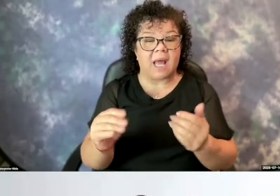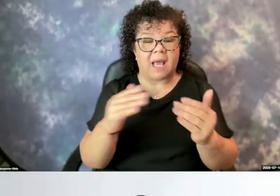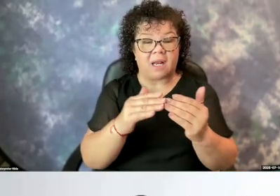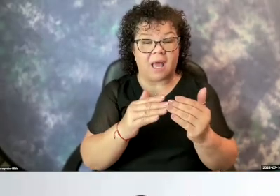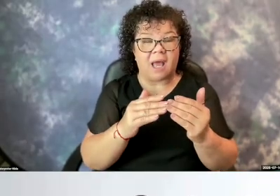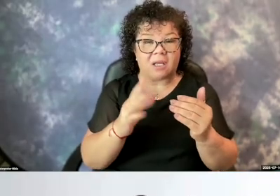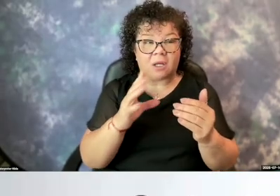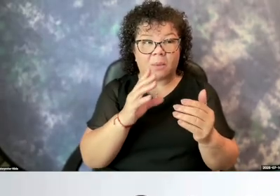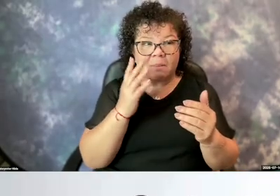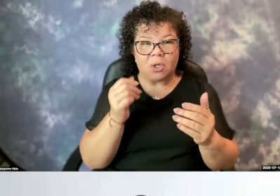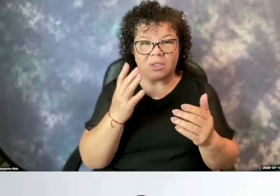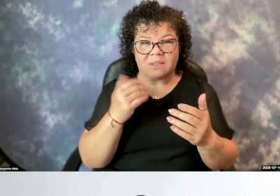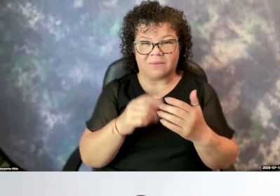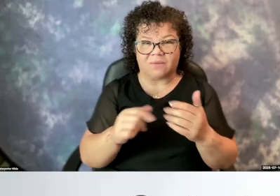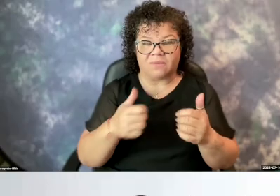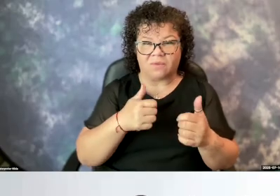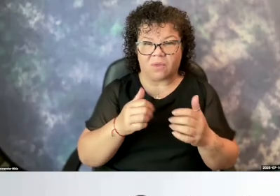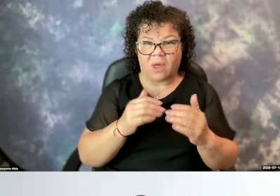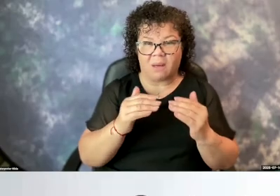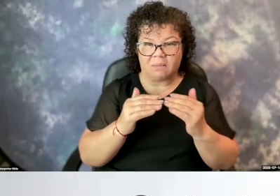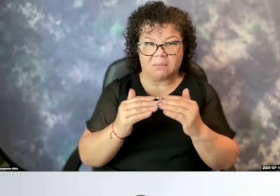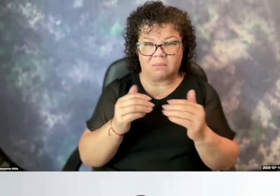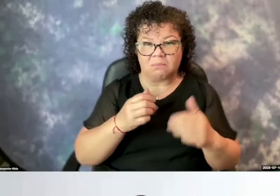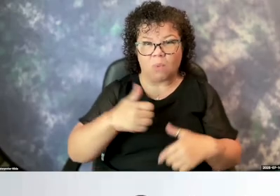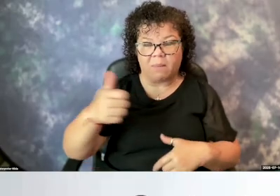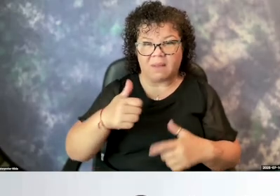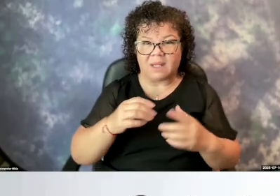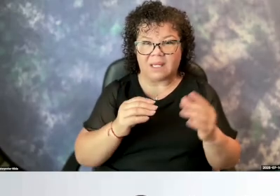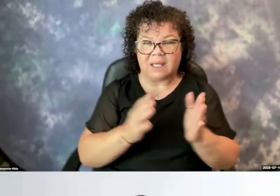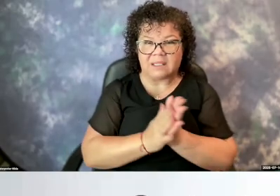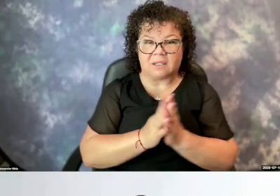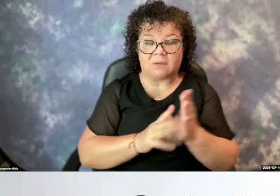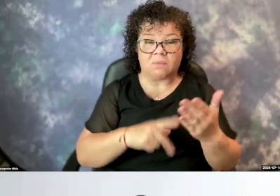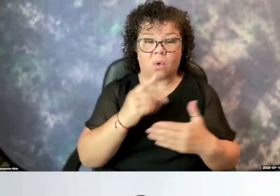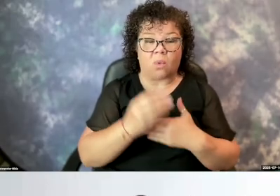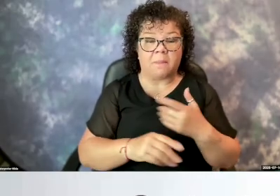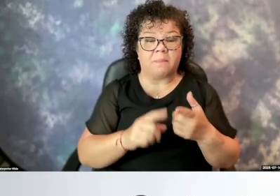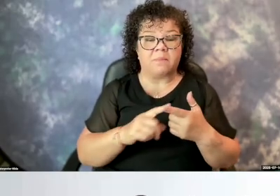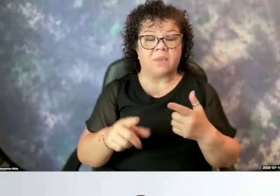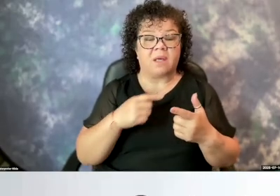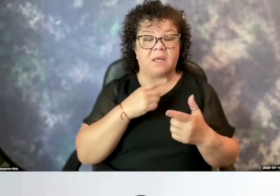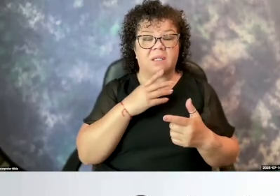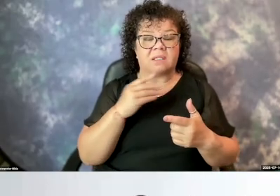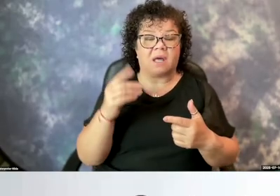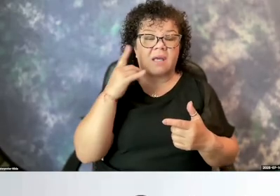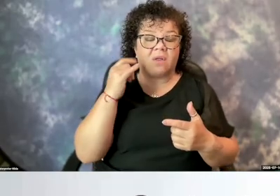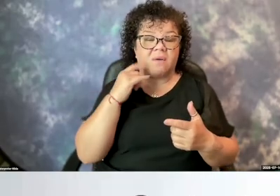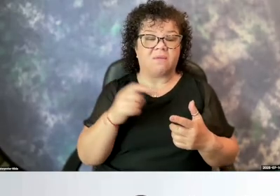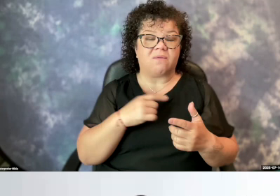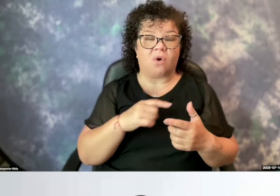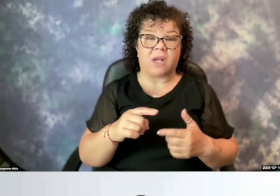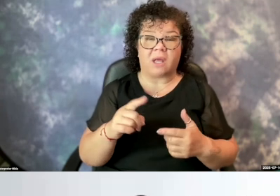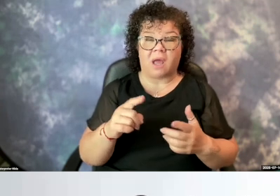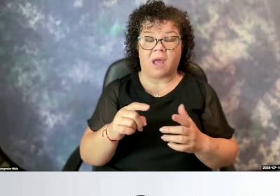targeted payments and data innovation support related to the equitable mobility incentive programs. Cal-ITP is